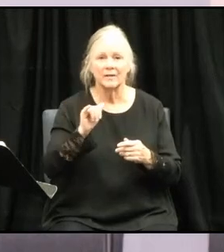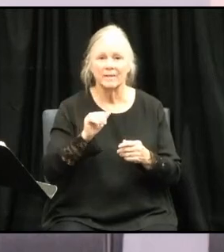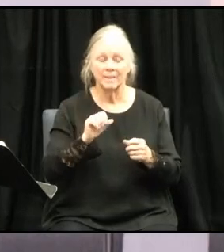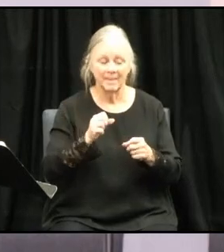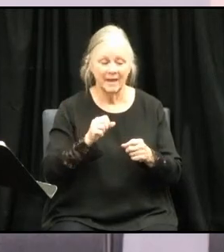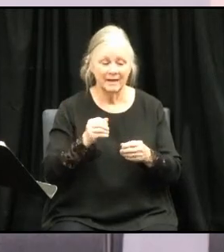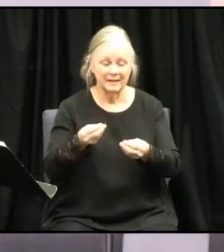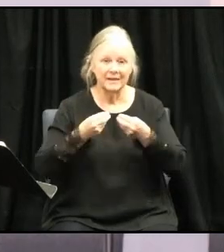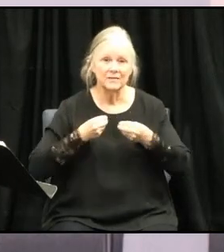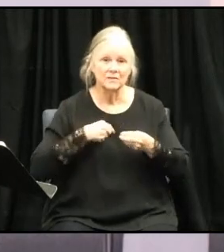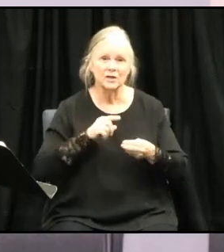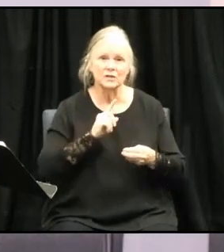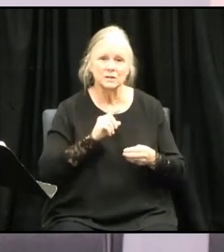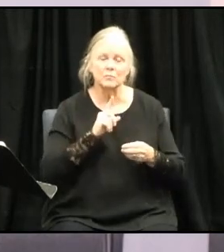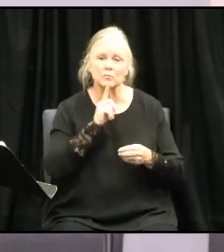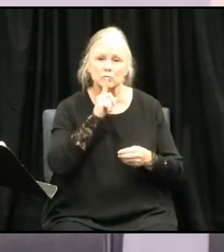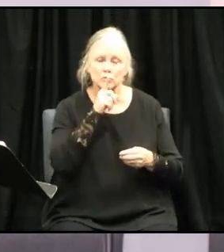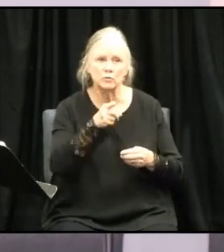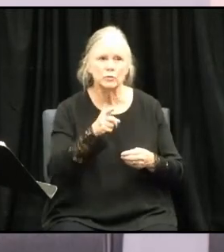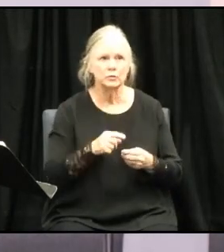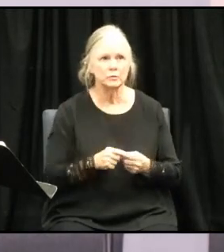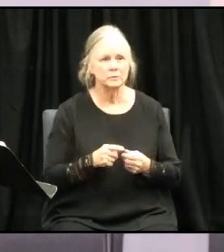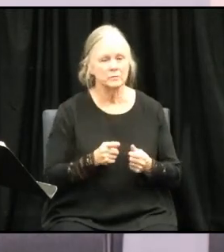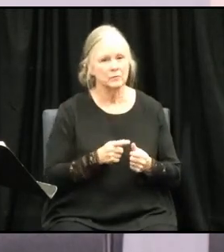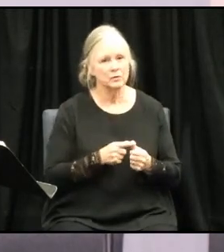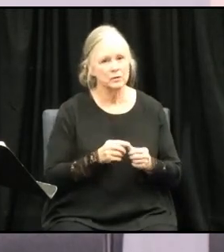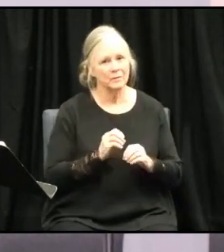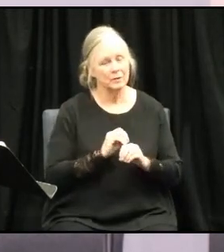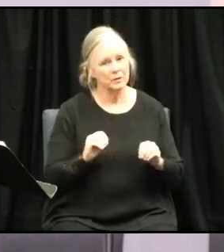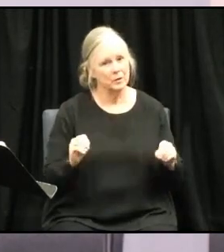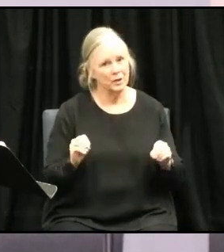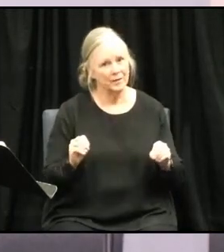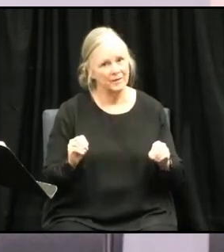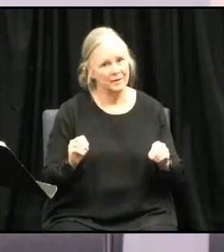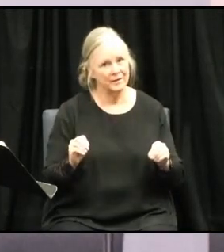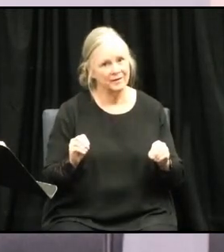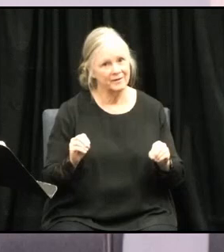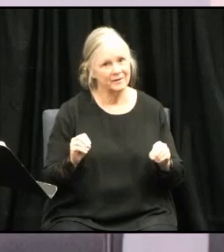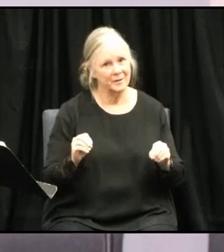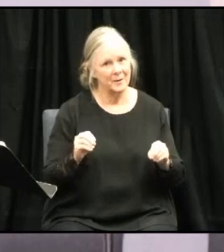truths. First of all, nothing can catch God by surprise.